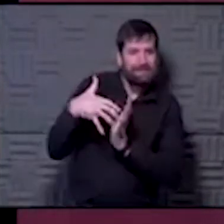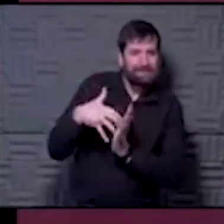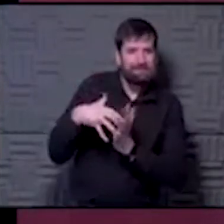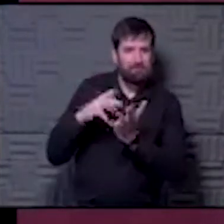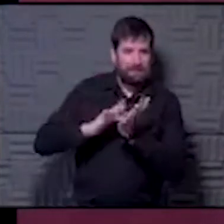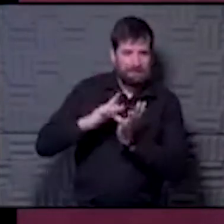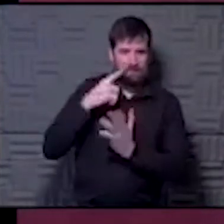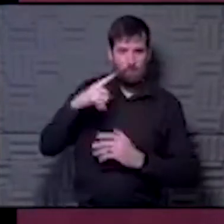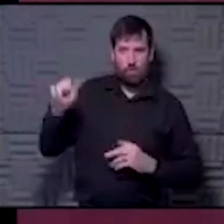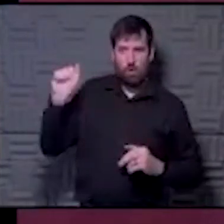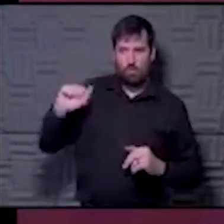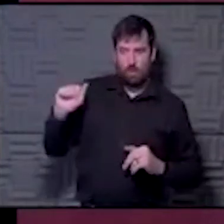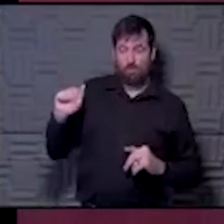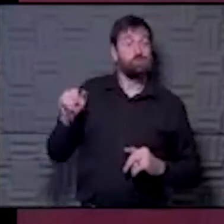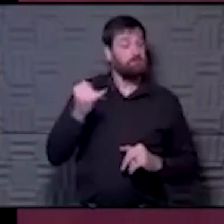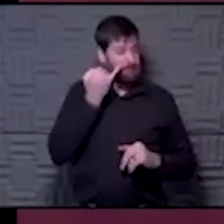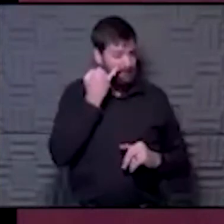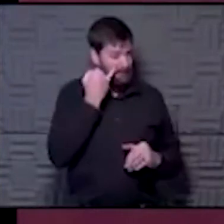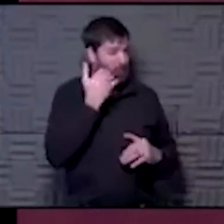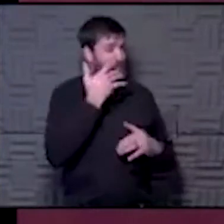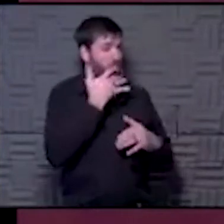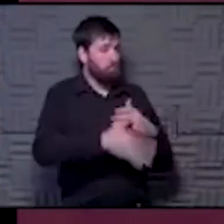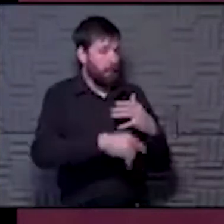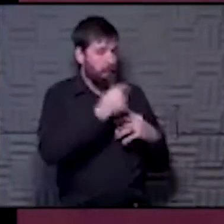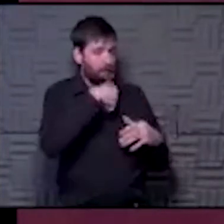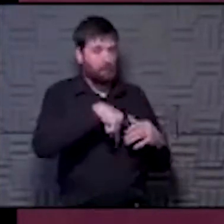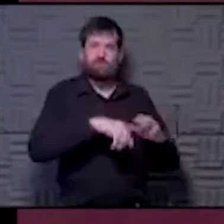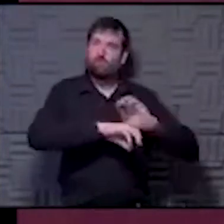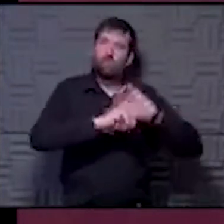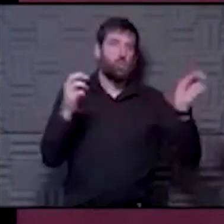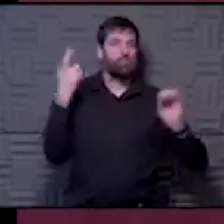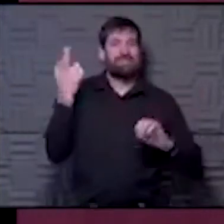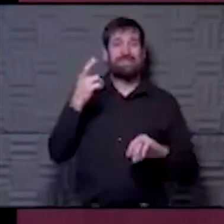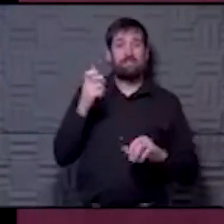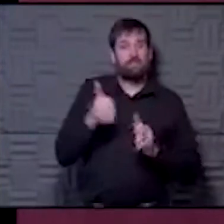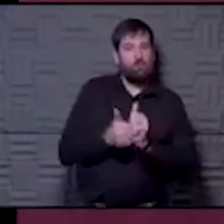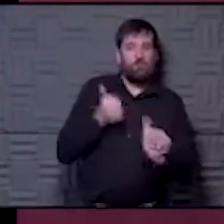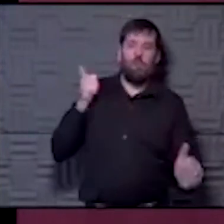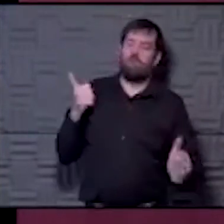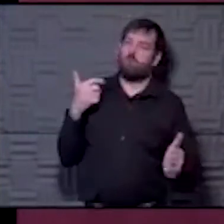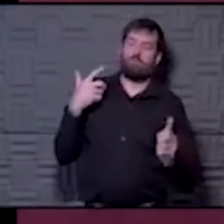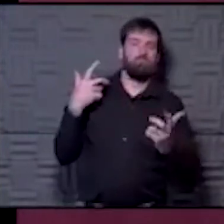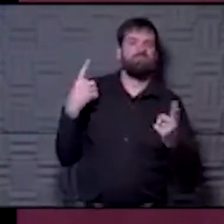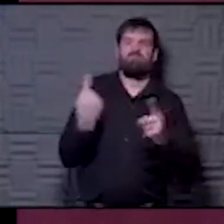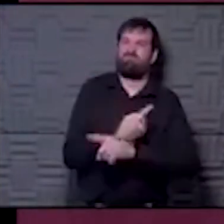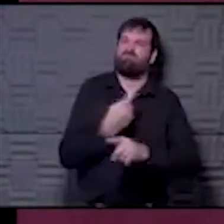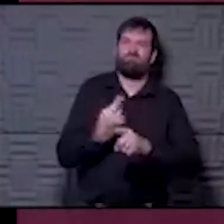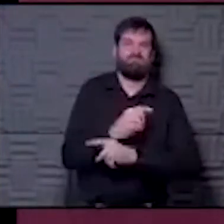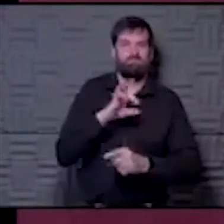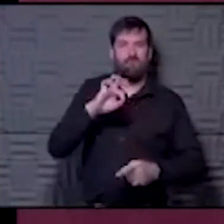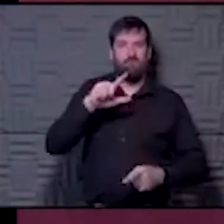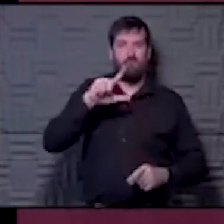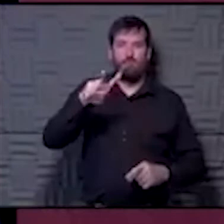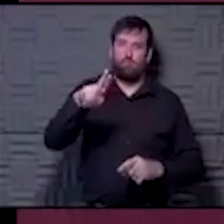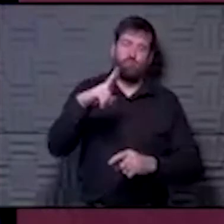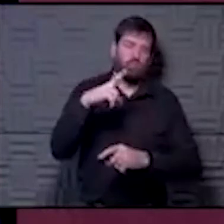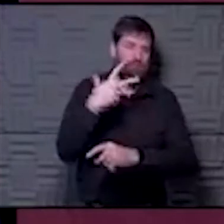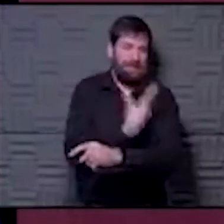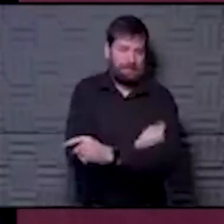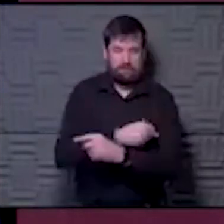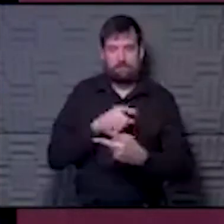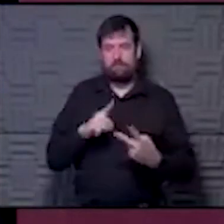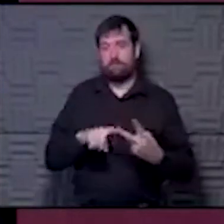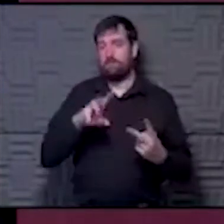So I would say that if you're on a blood thinner, there is no reason to not take the vaccine. You can go do it just as you would the influenza vaccine or the